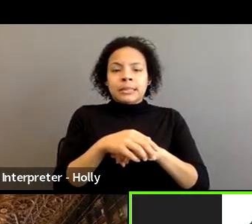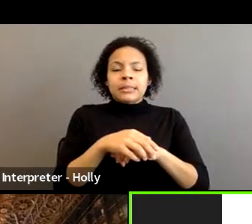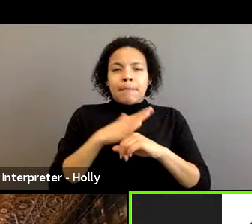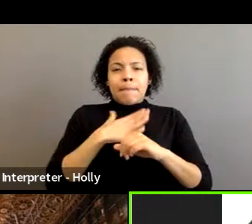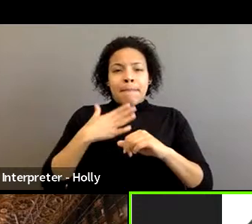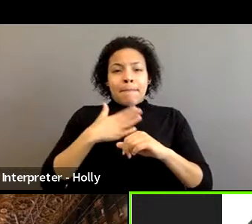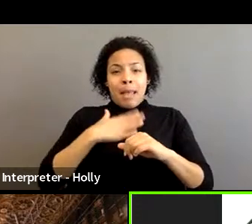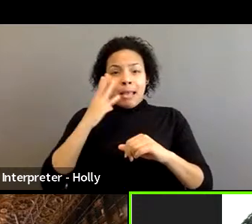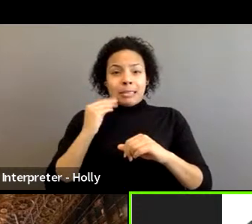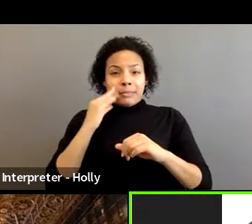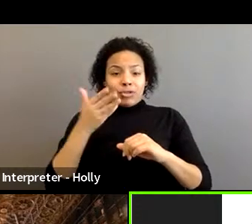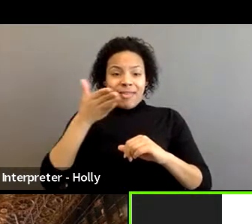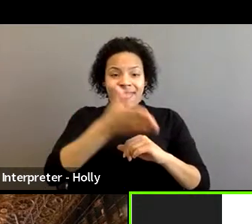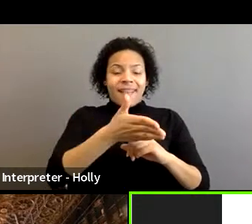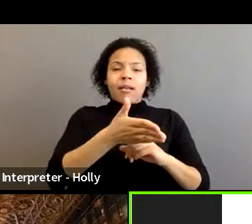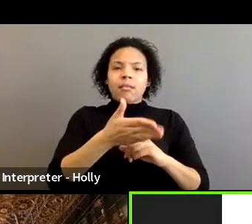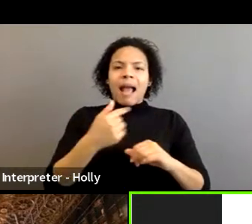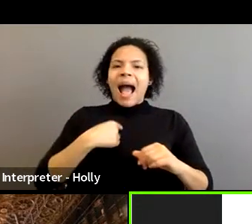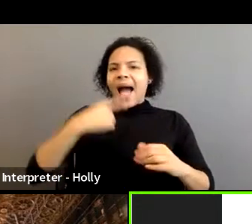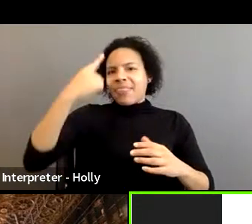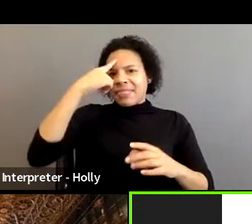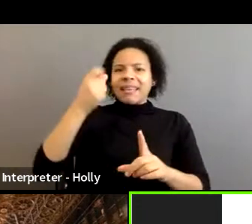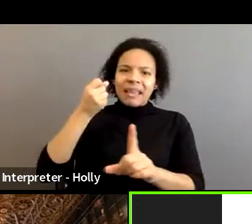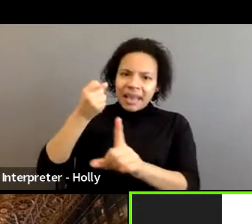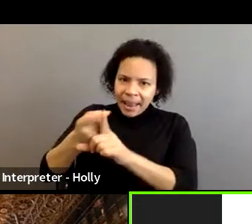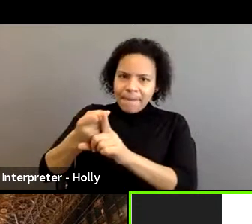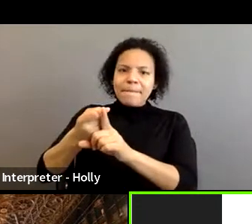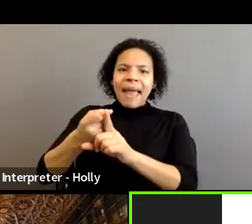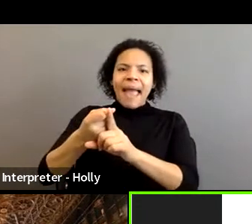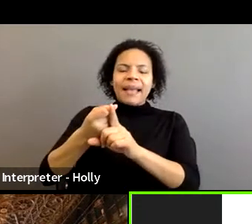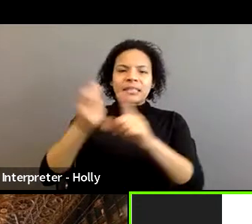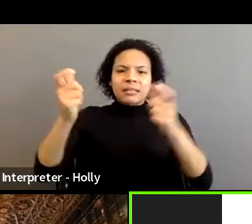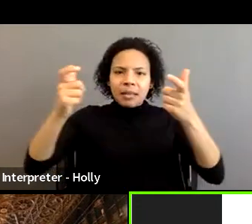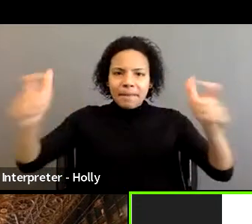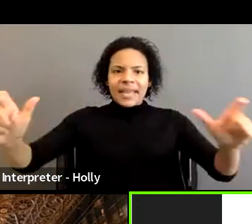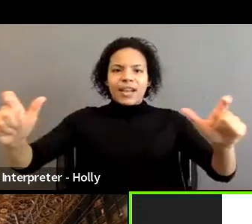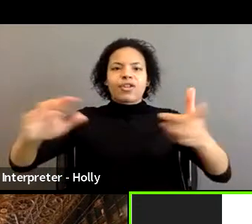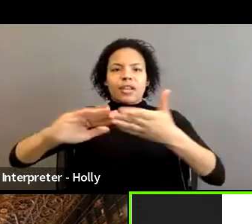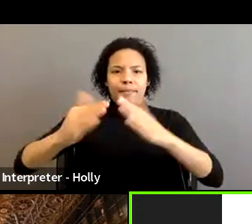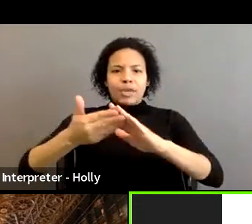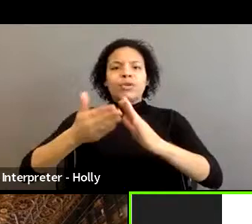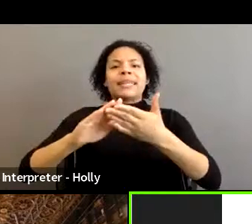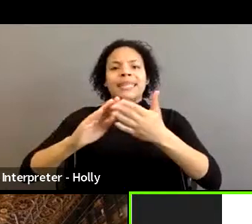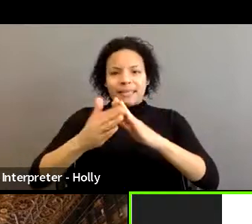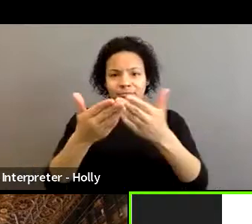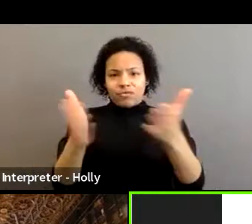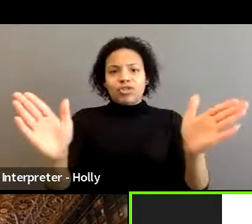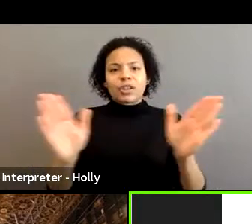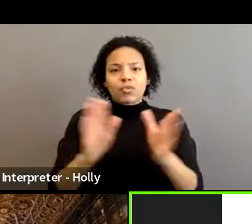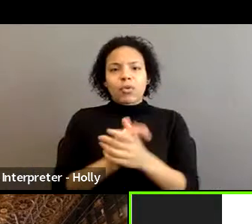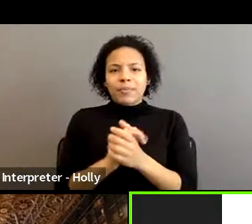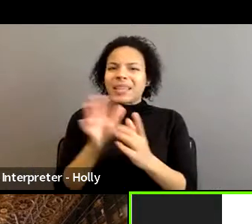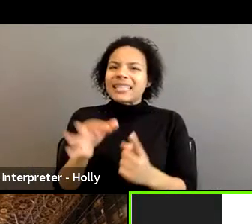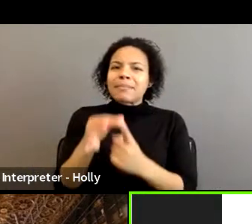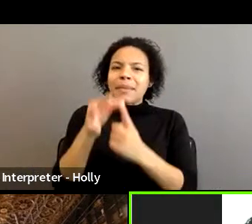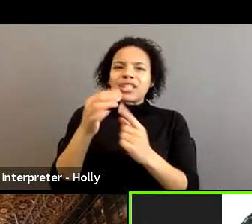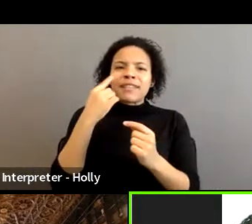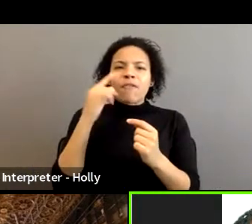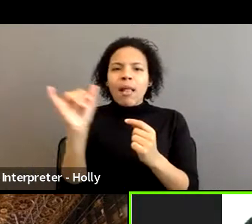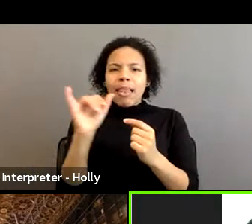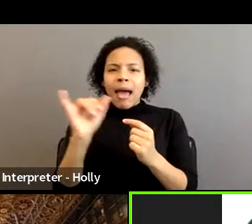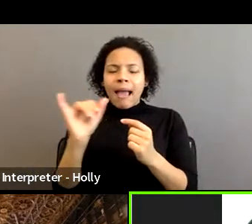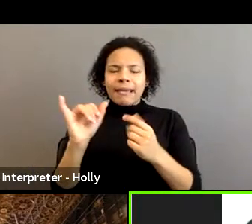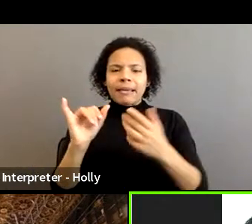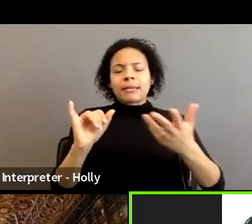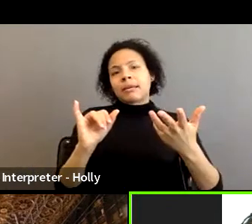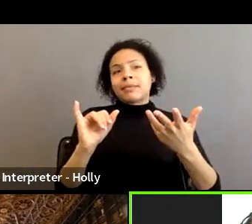definitely has a big impact in the community too, especially within the environments that our universities are. Like for, let's say,